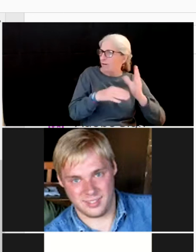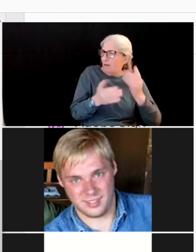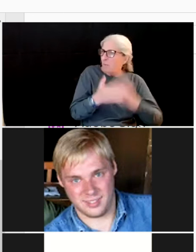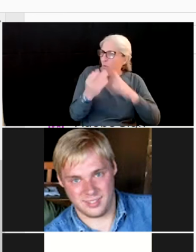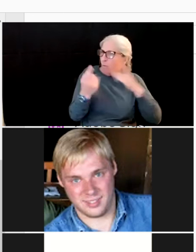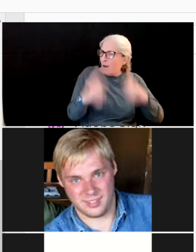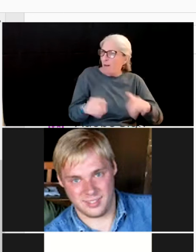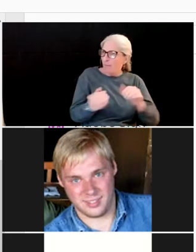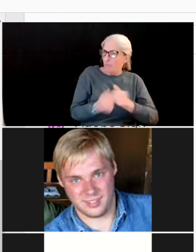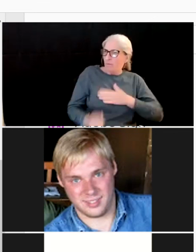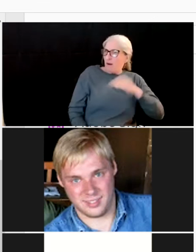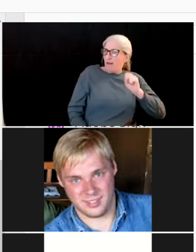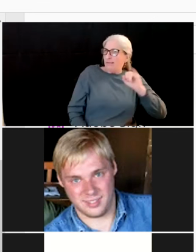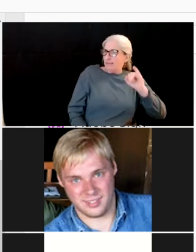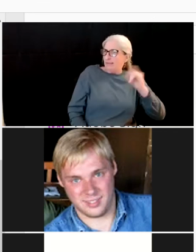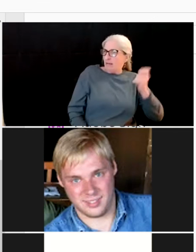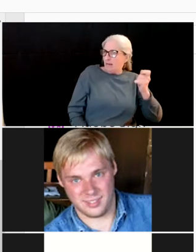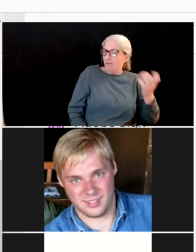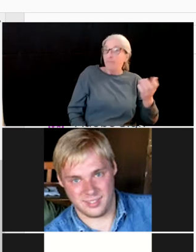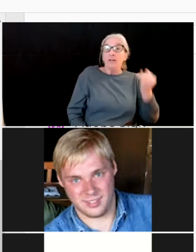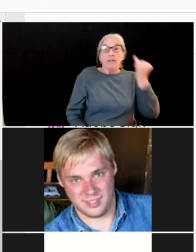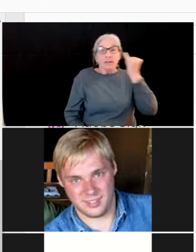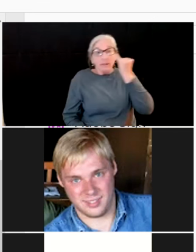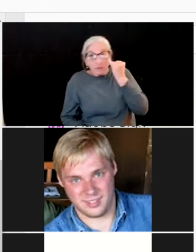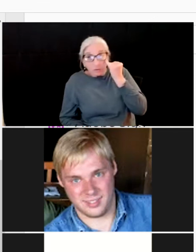making, just for the purposes of making the math easy,